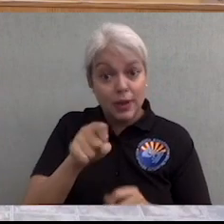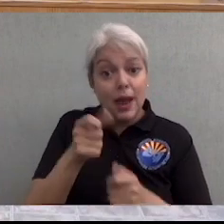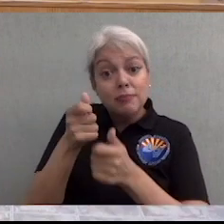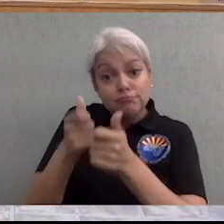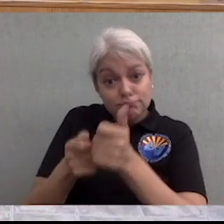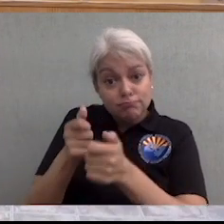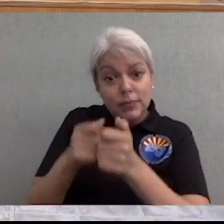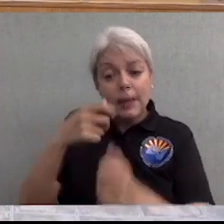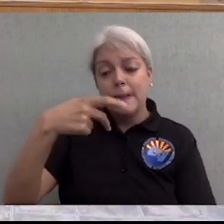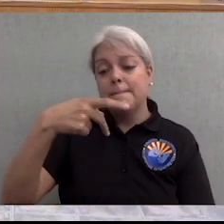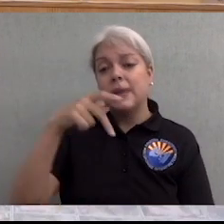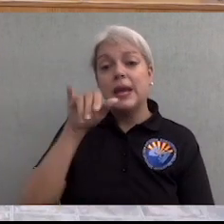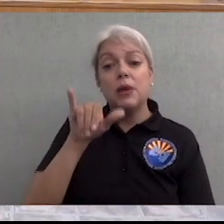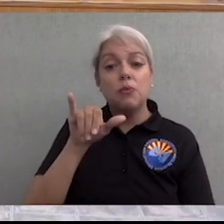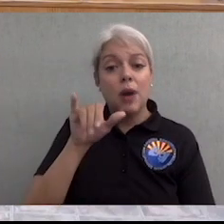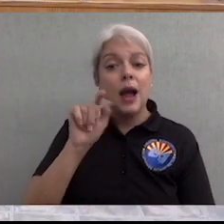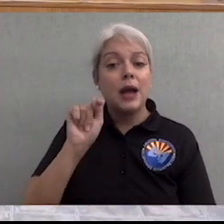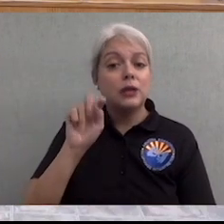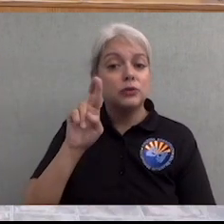Tribe to